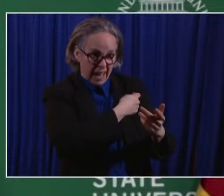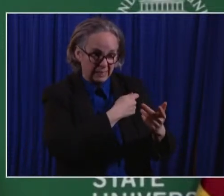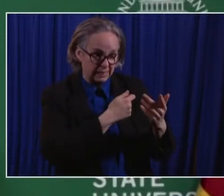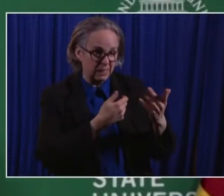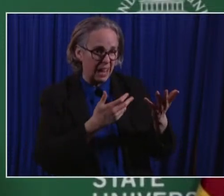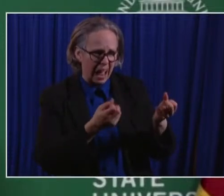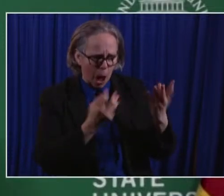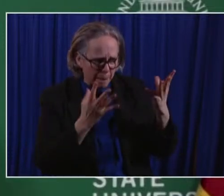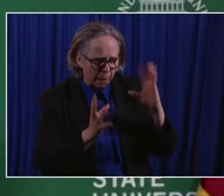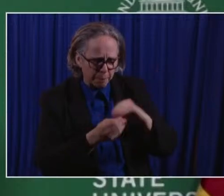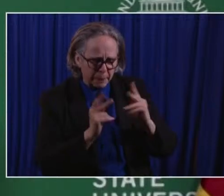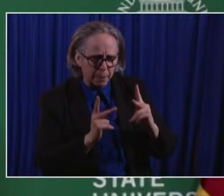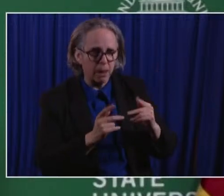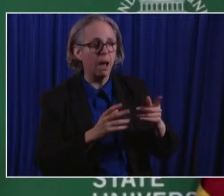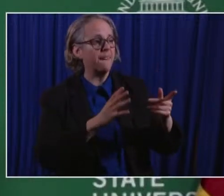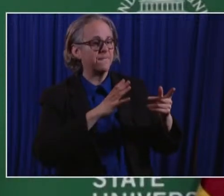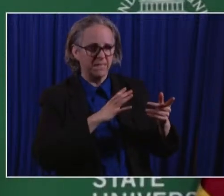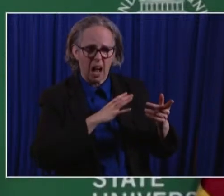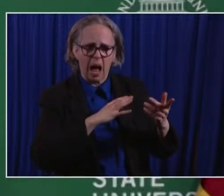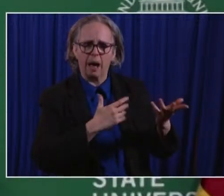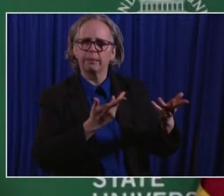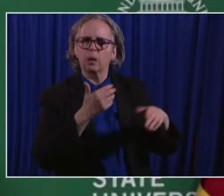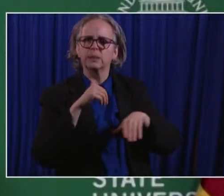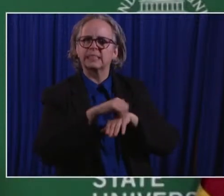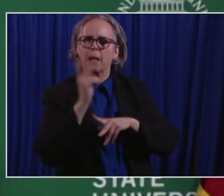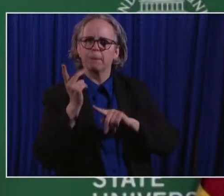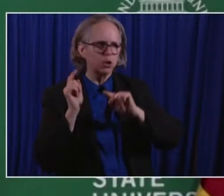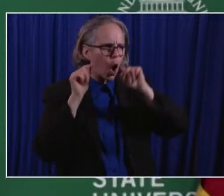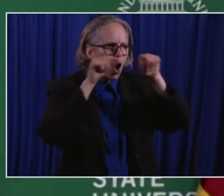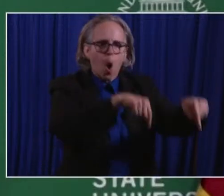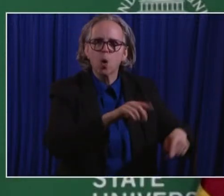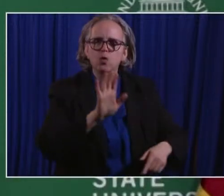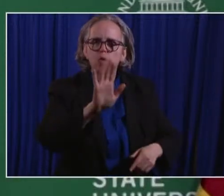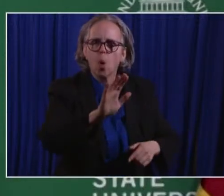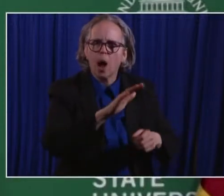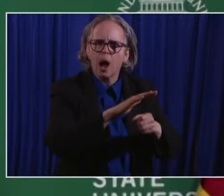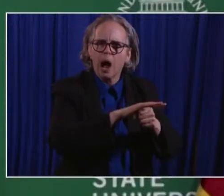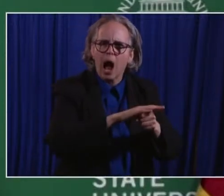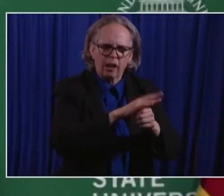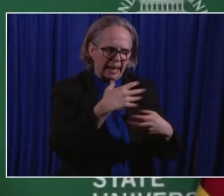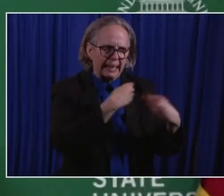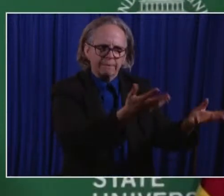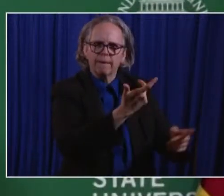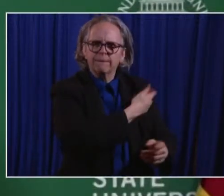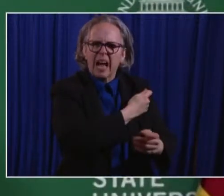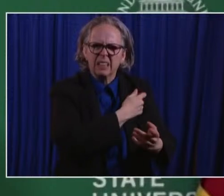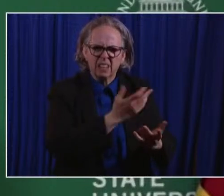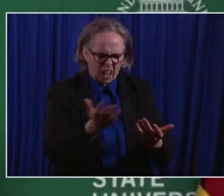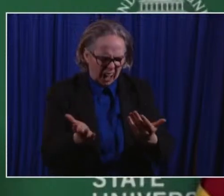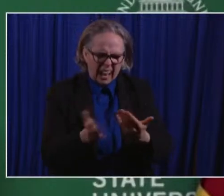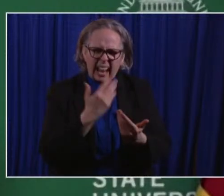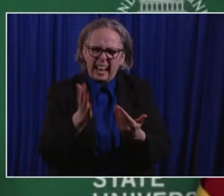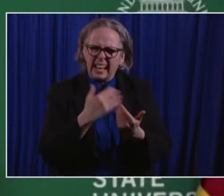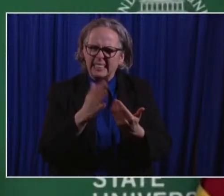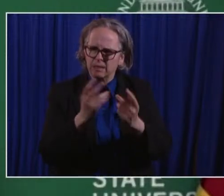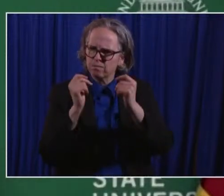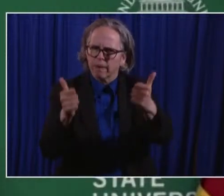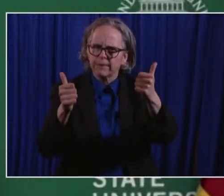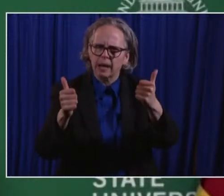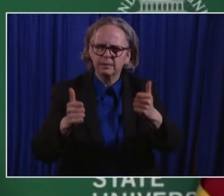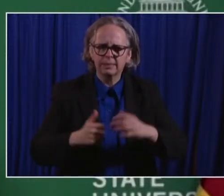send someone to that address to administer the vaccine. You can't get any more convenient than that. In Franklin